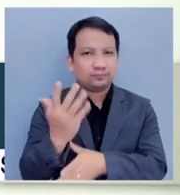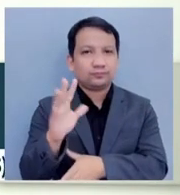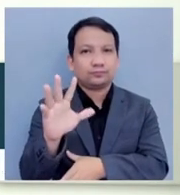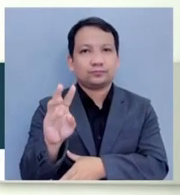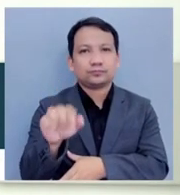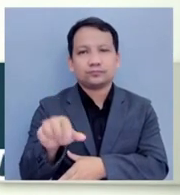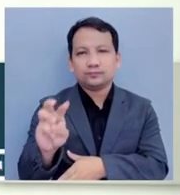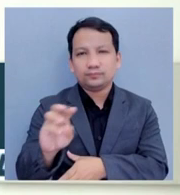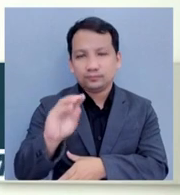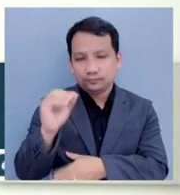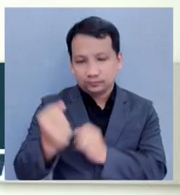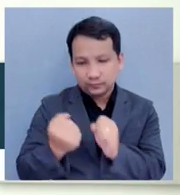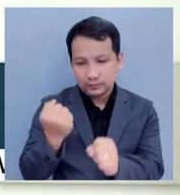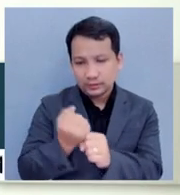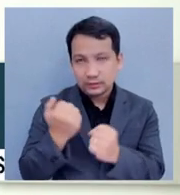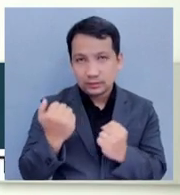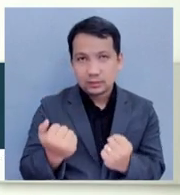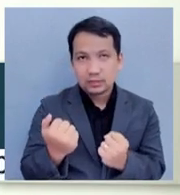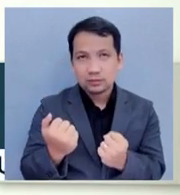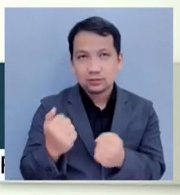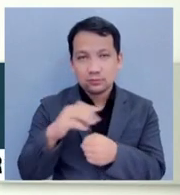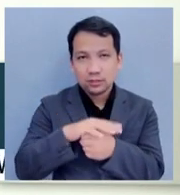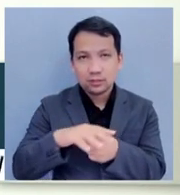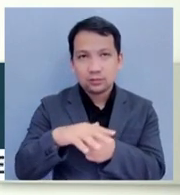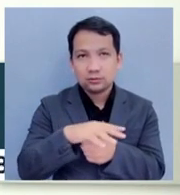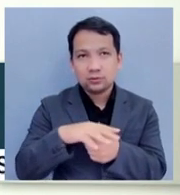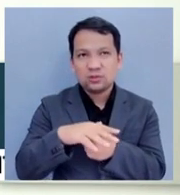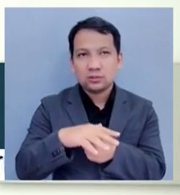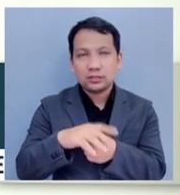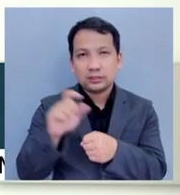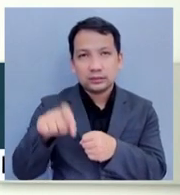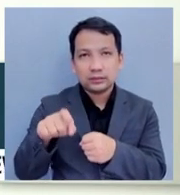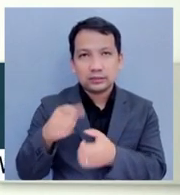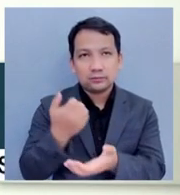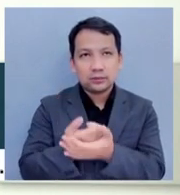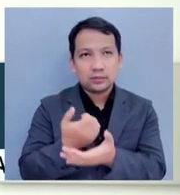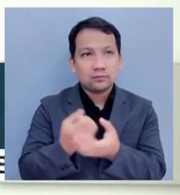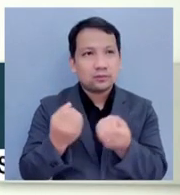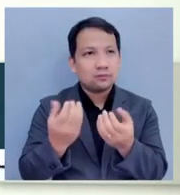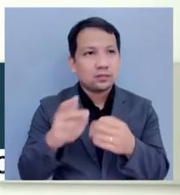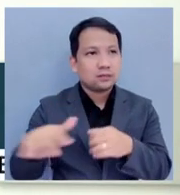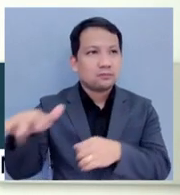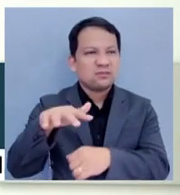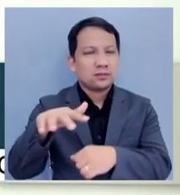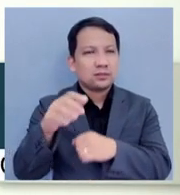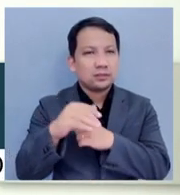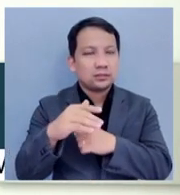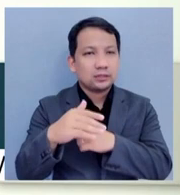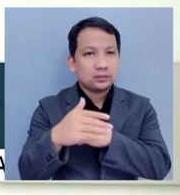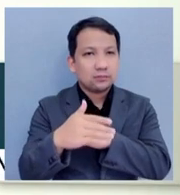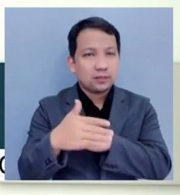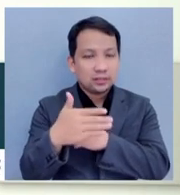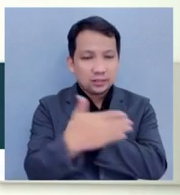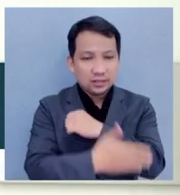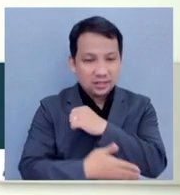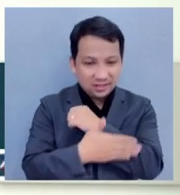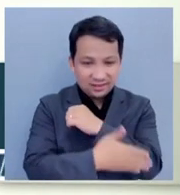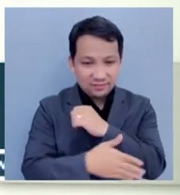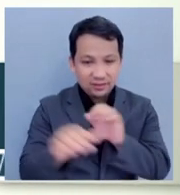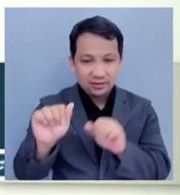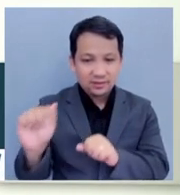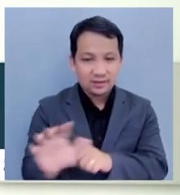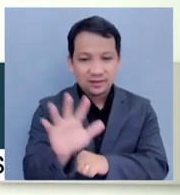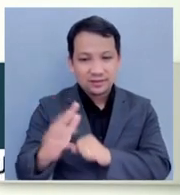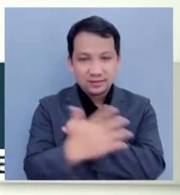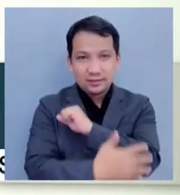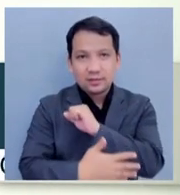4.6% this year as domestic demand beefs up the economy in many Asian countries. This is better than the 3.2%